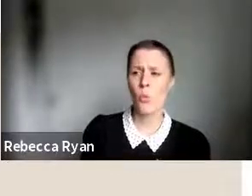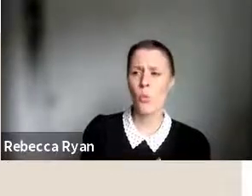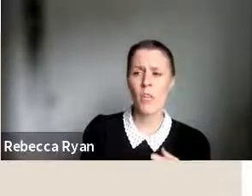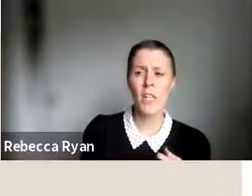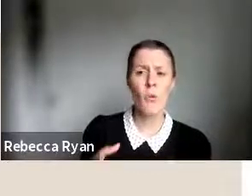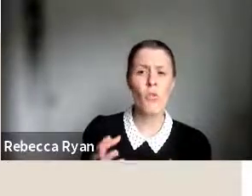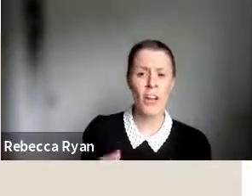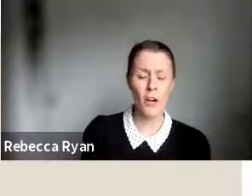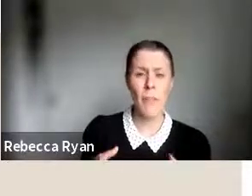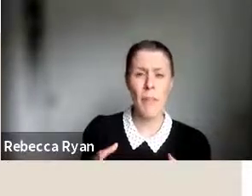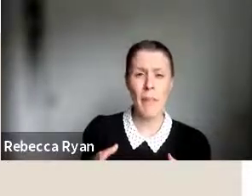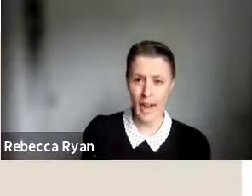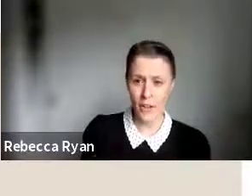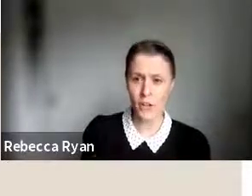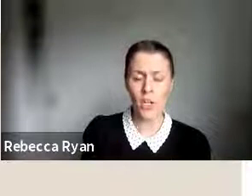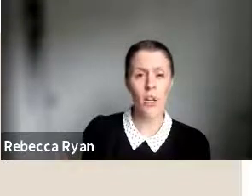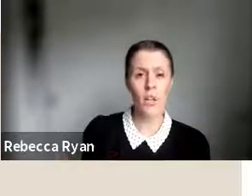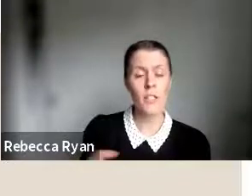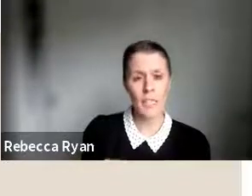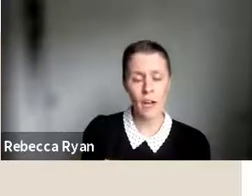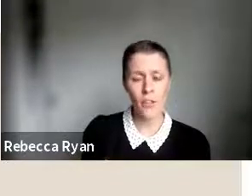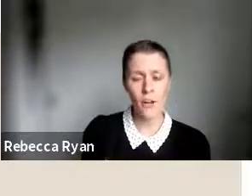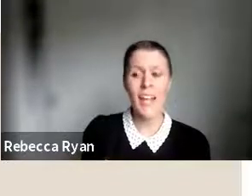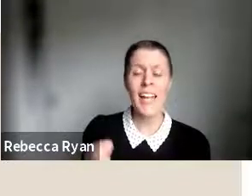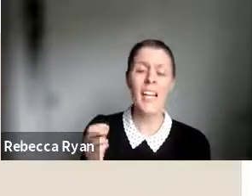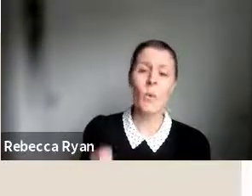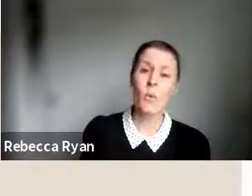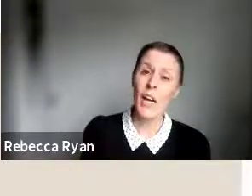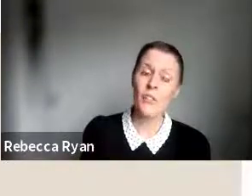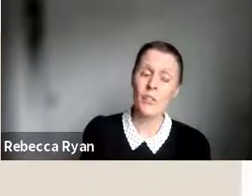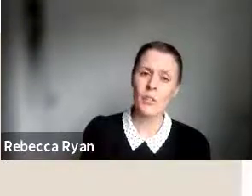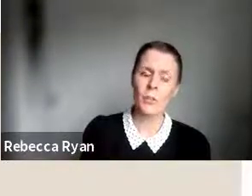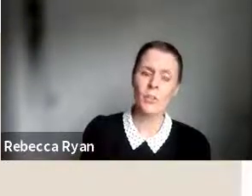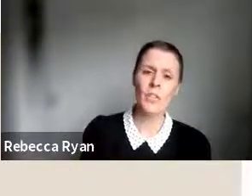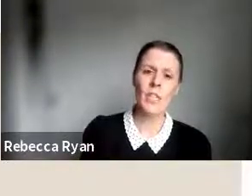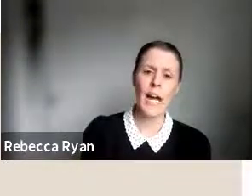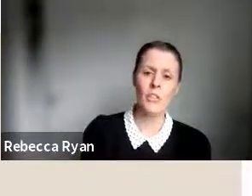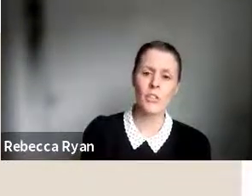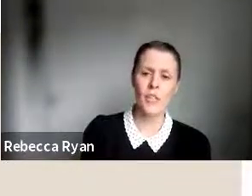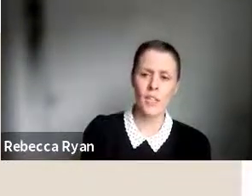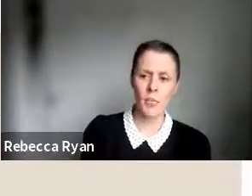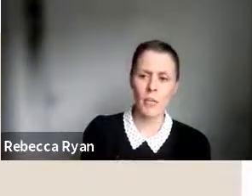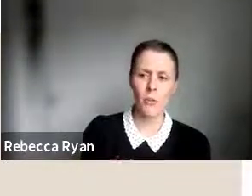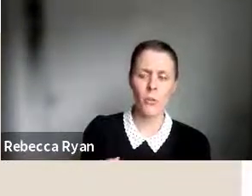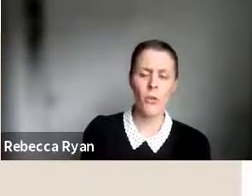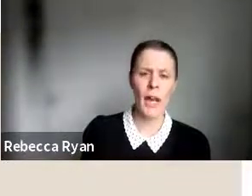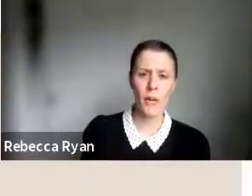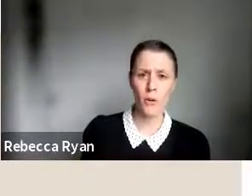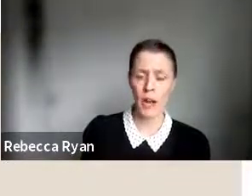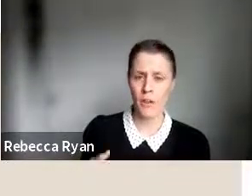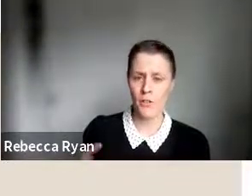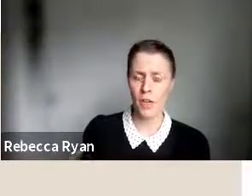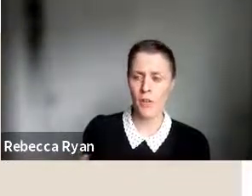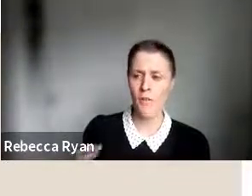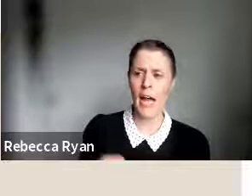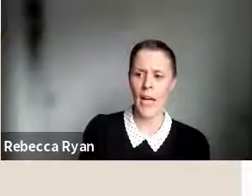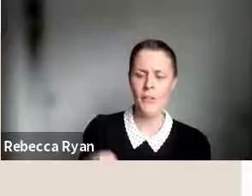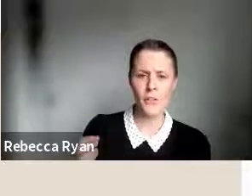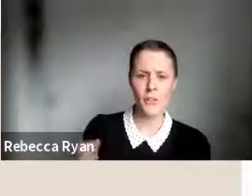that this really rare pattern occurred together. And it was actually similar to the AstraZeneca because they're both